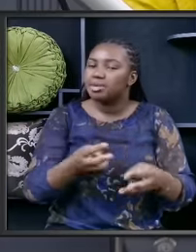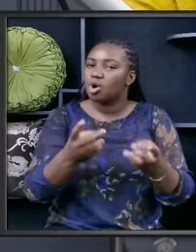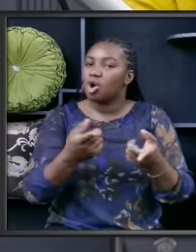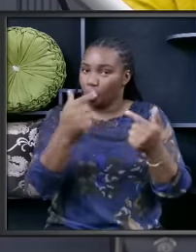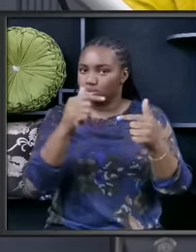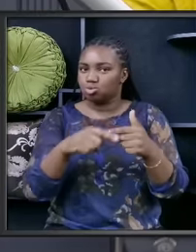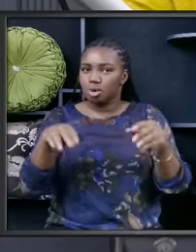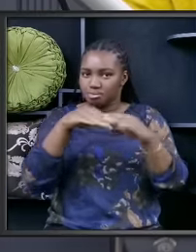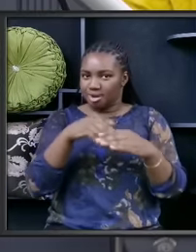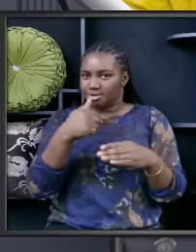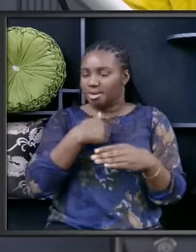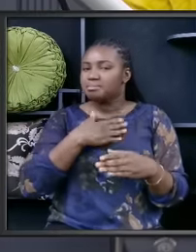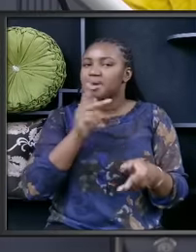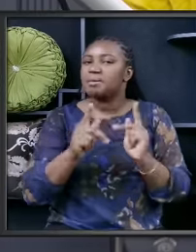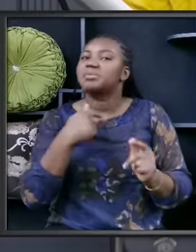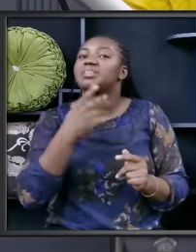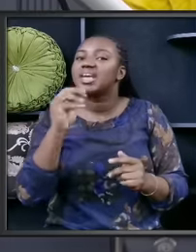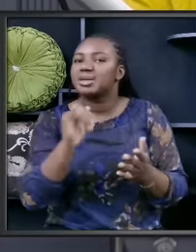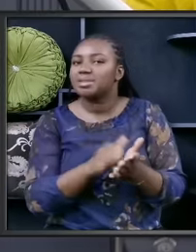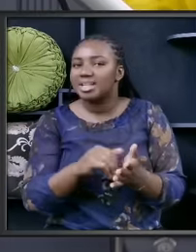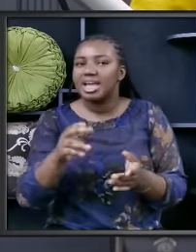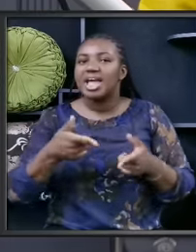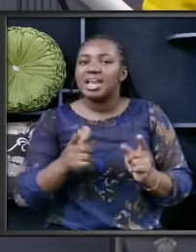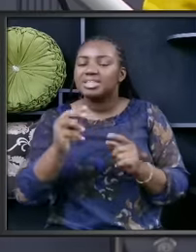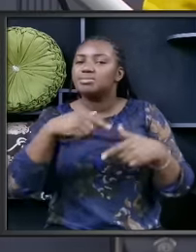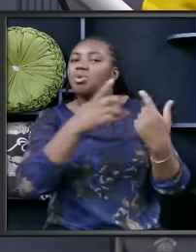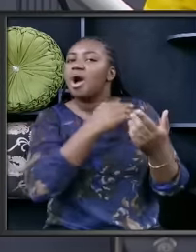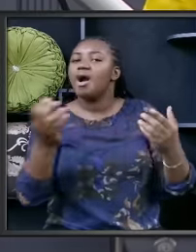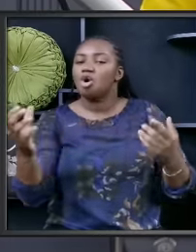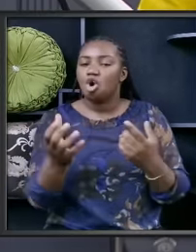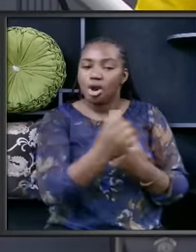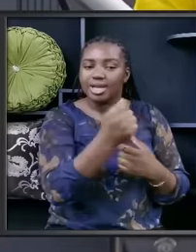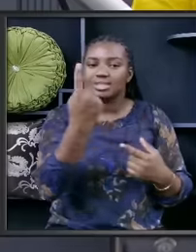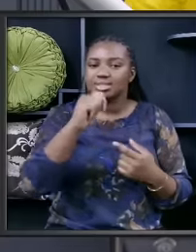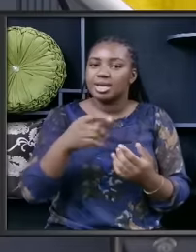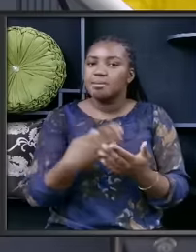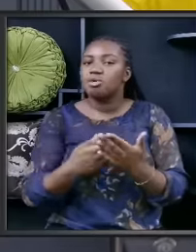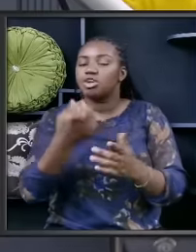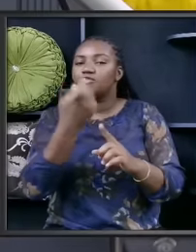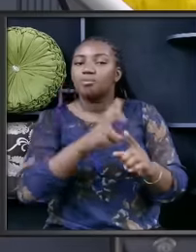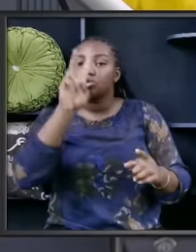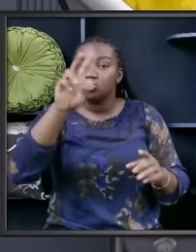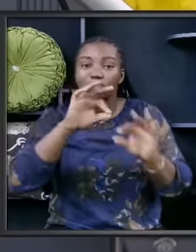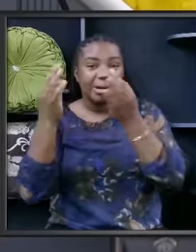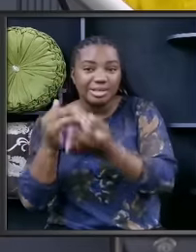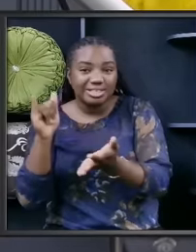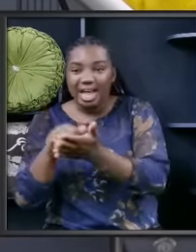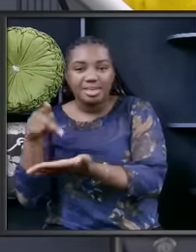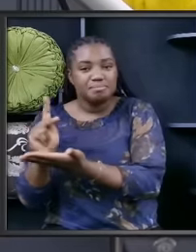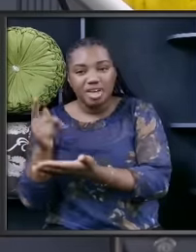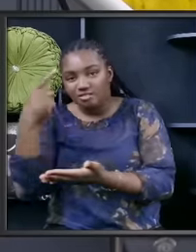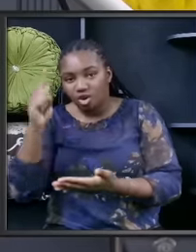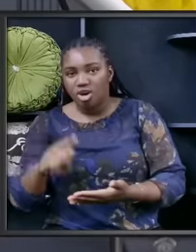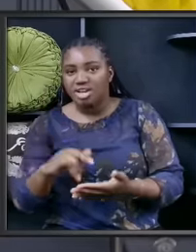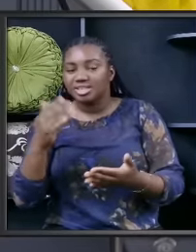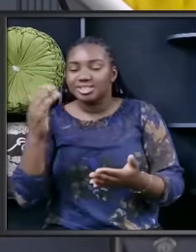say make him go collect the money for the two families. Make him go collect the money for the two families. Yeah, say they